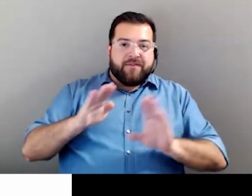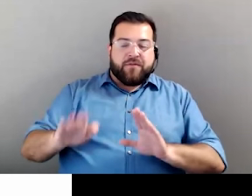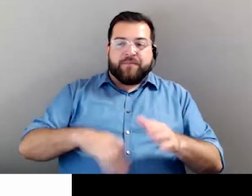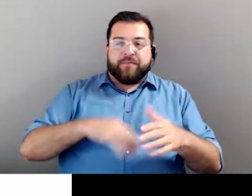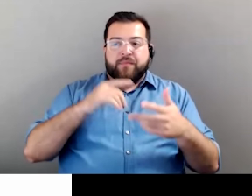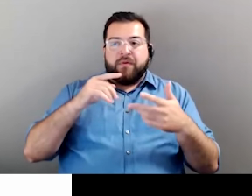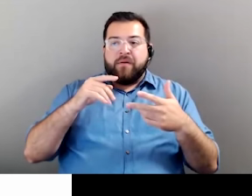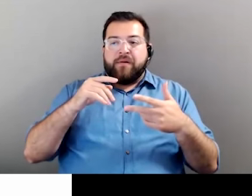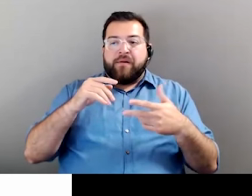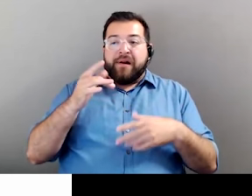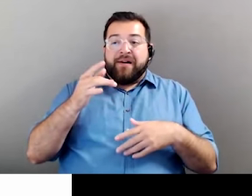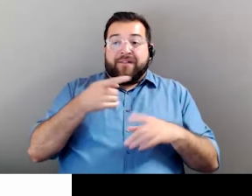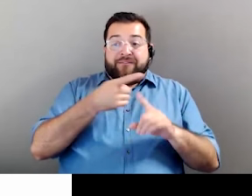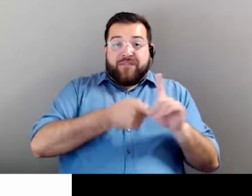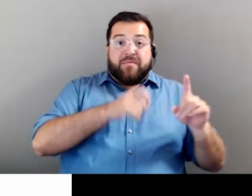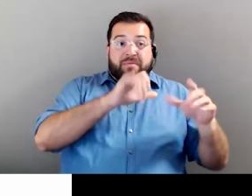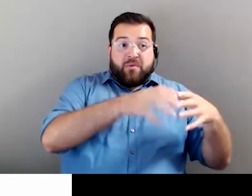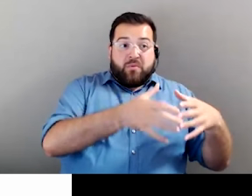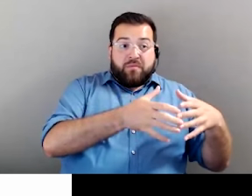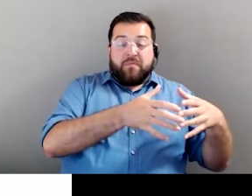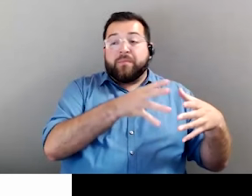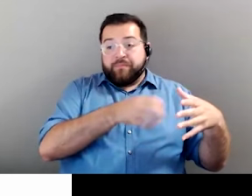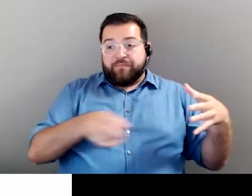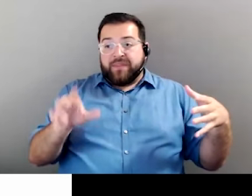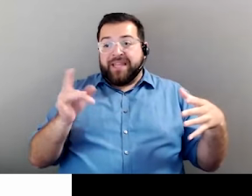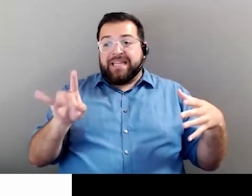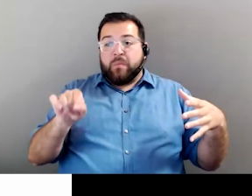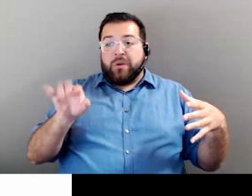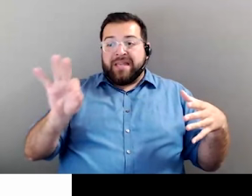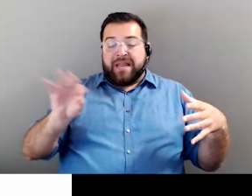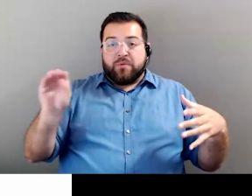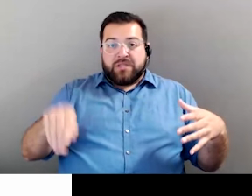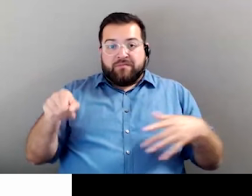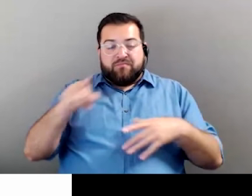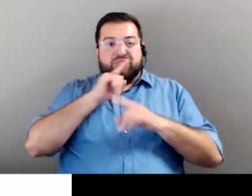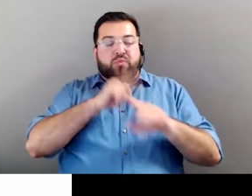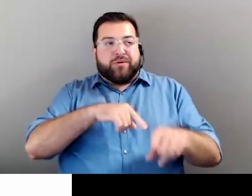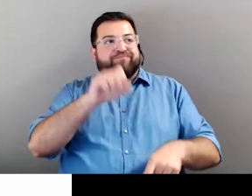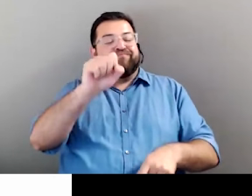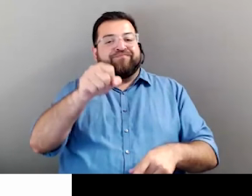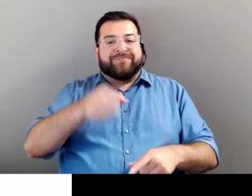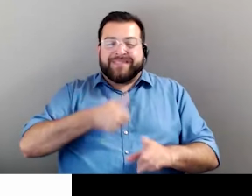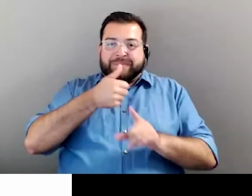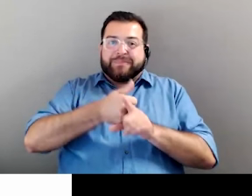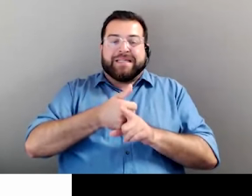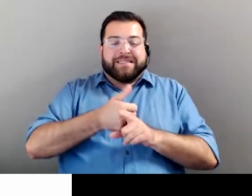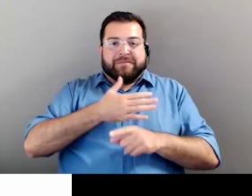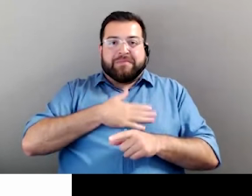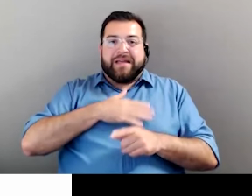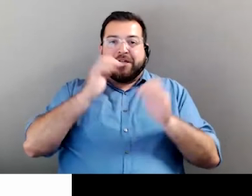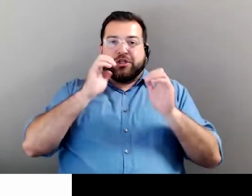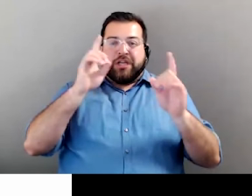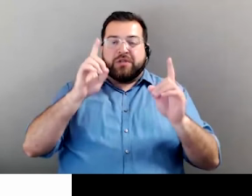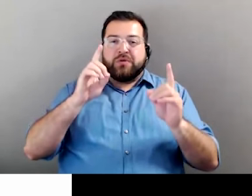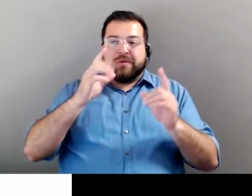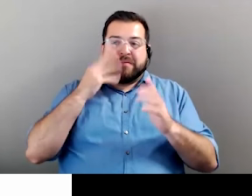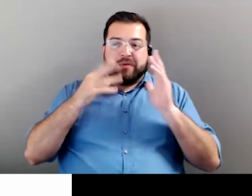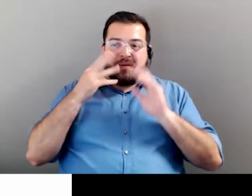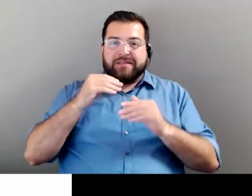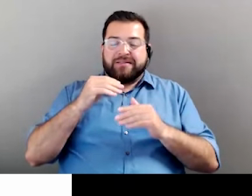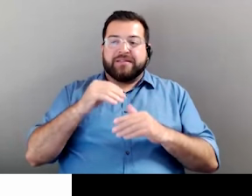18.9% of those reported that it interfered with their academic or professional performance, and 23.1%